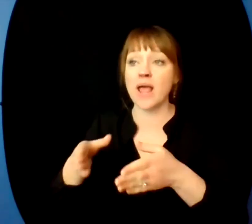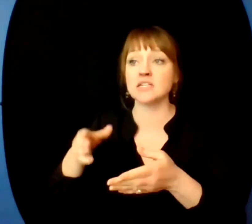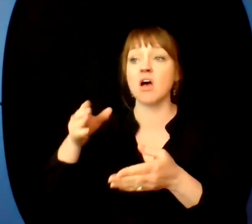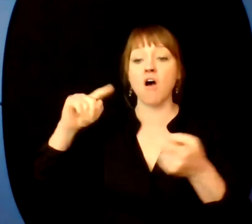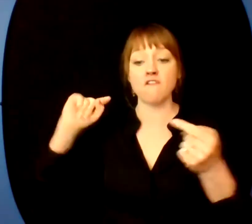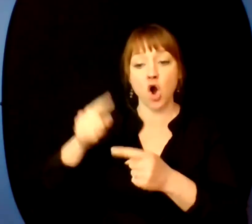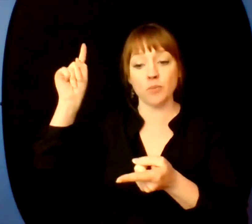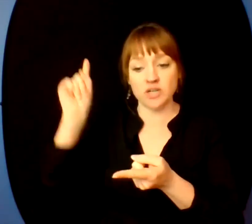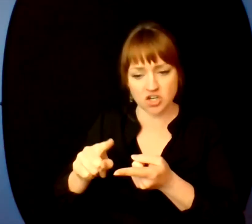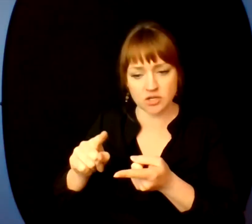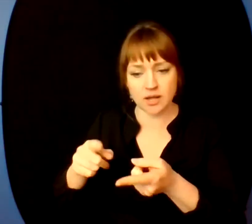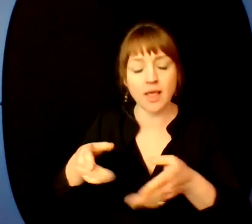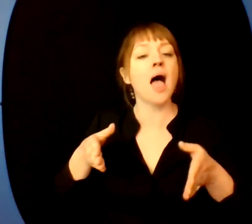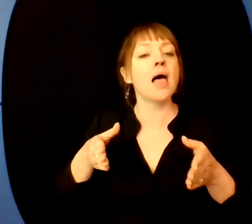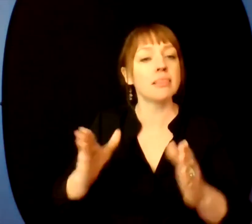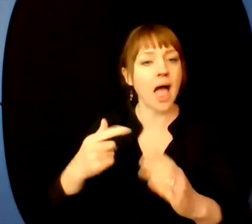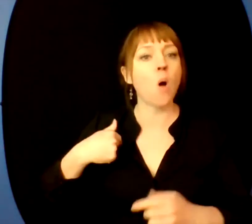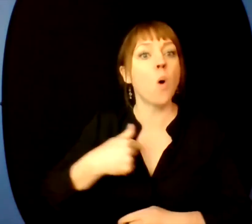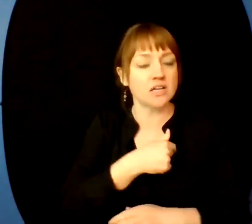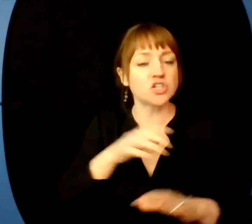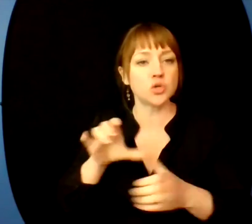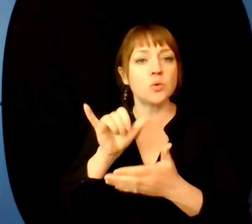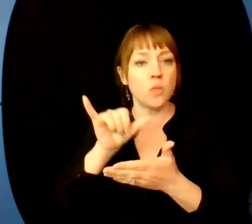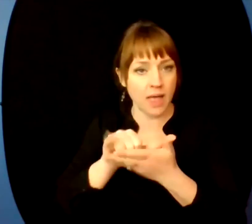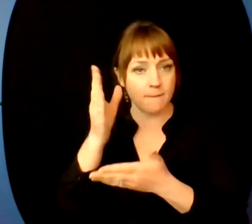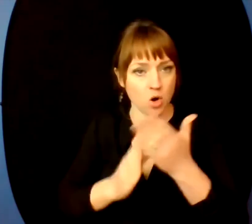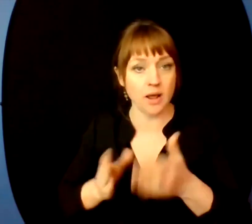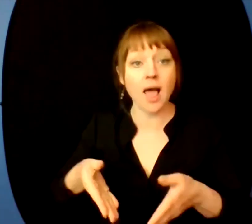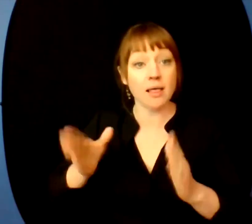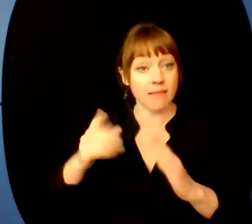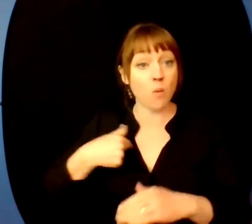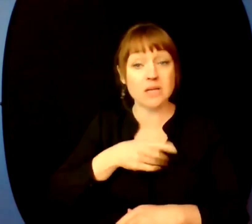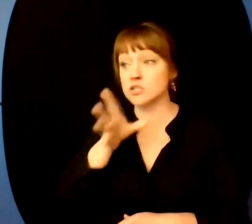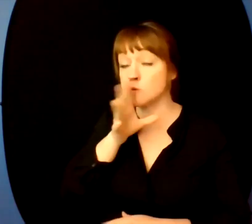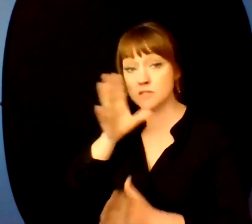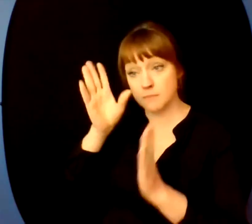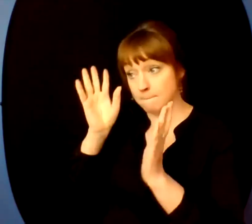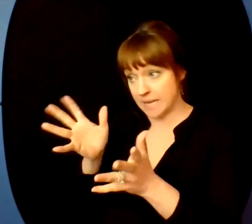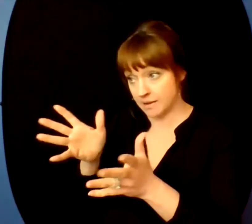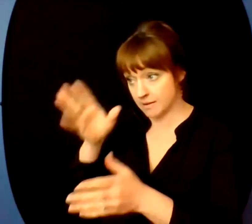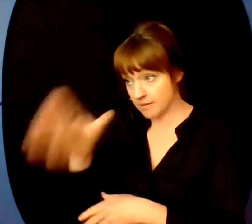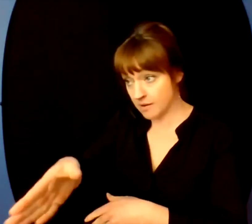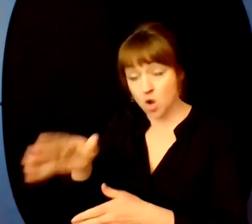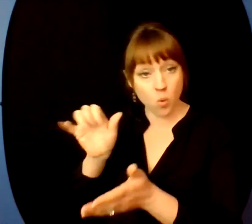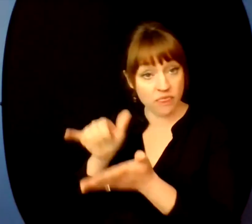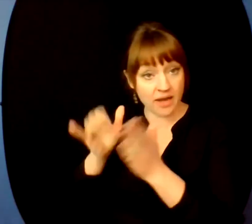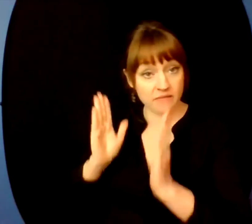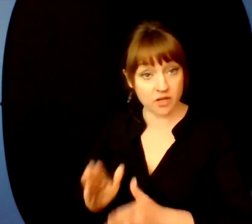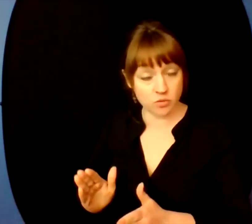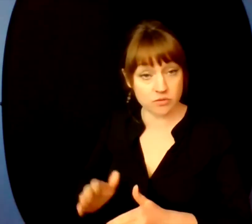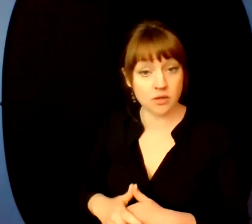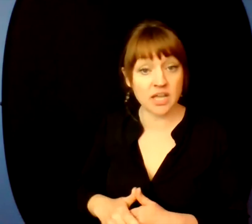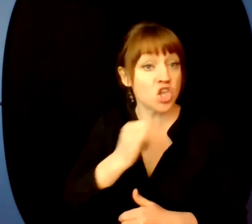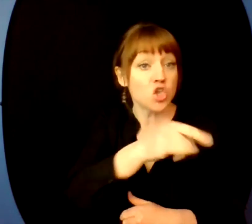Allow us to do that part. Allow us to speak to the individuals. If you're frustrated, allow them to